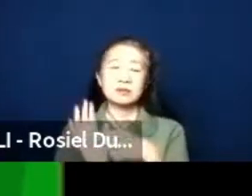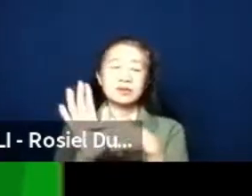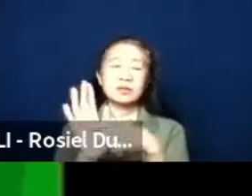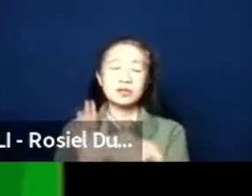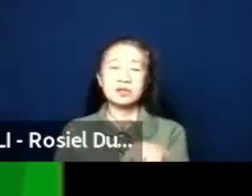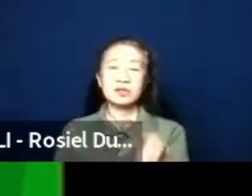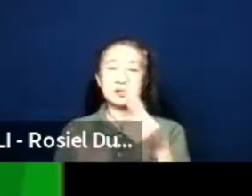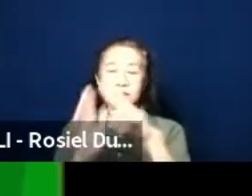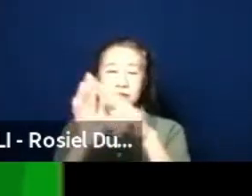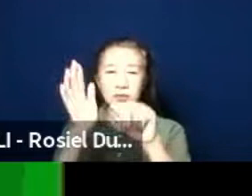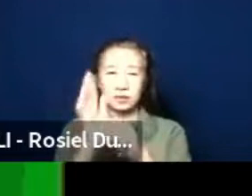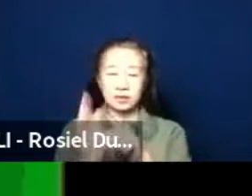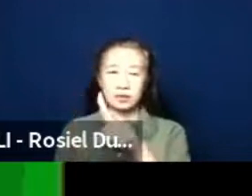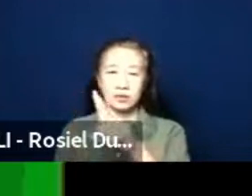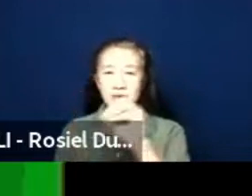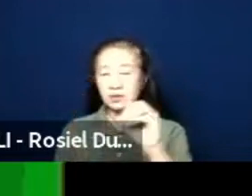number